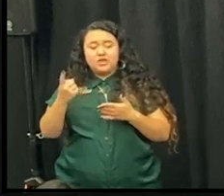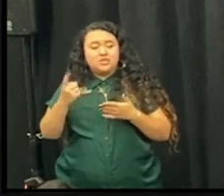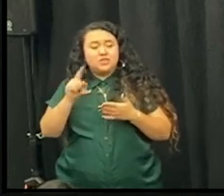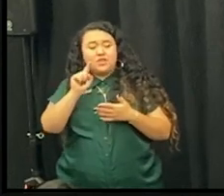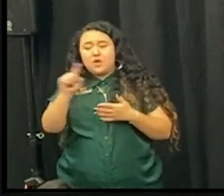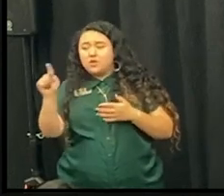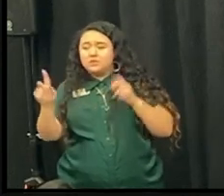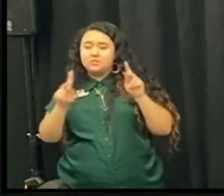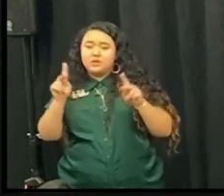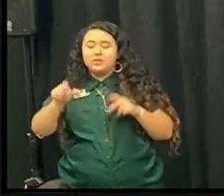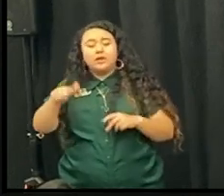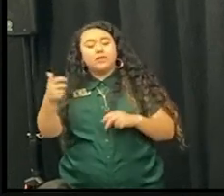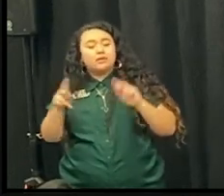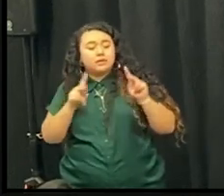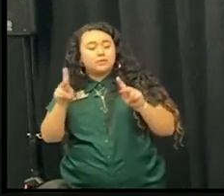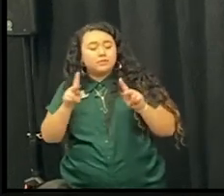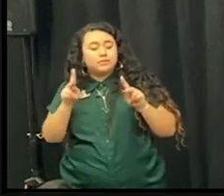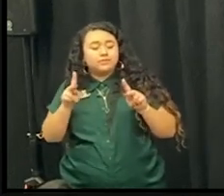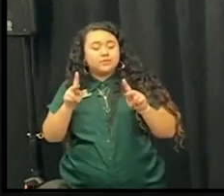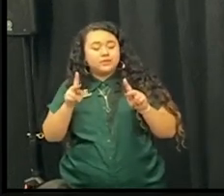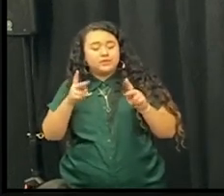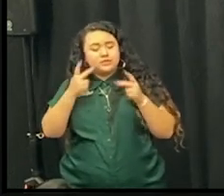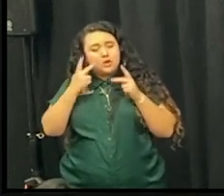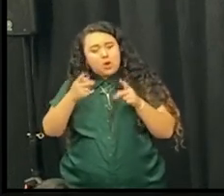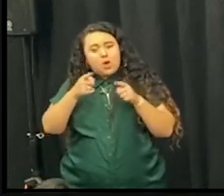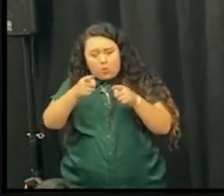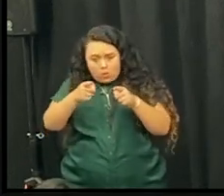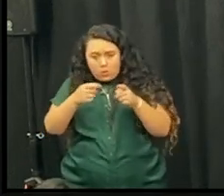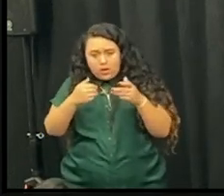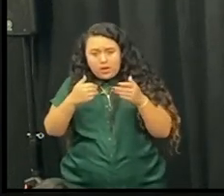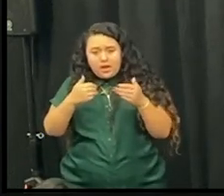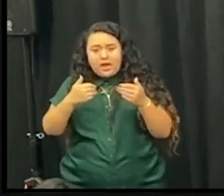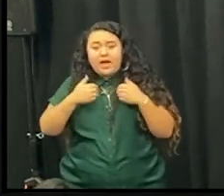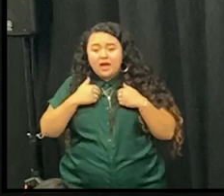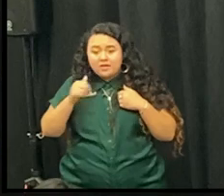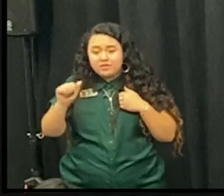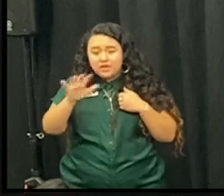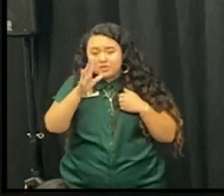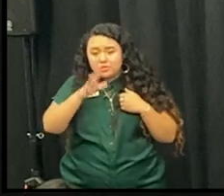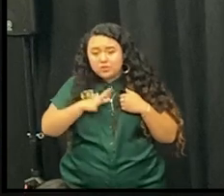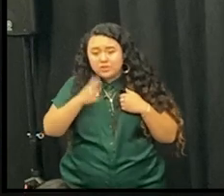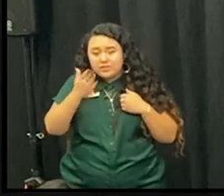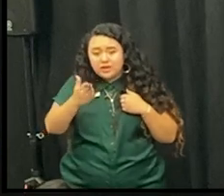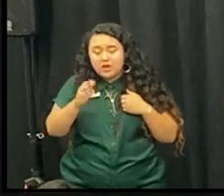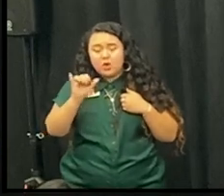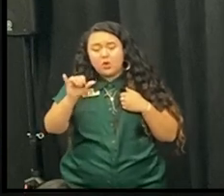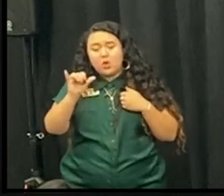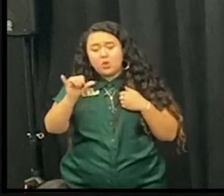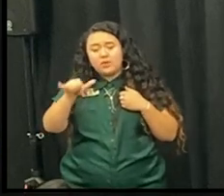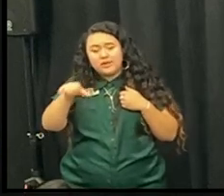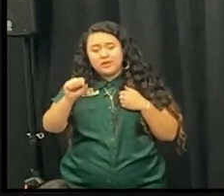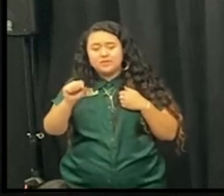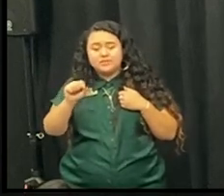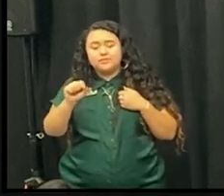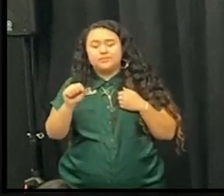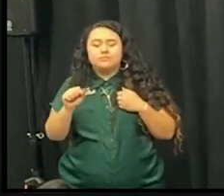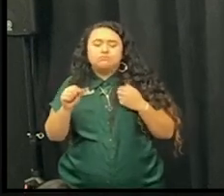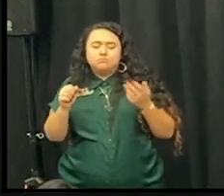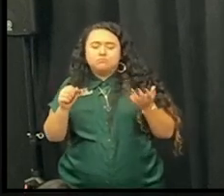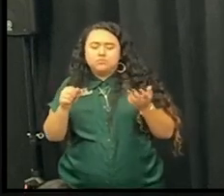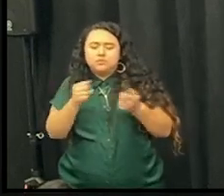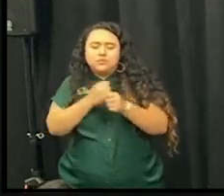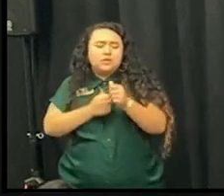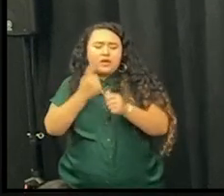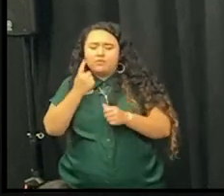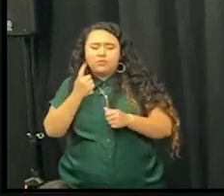people and also other people seeing that, oh, there is an Asian woman in there. Oh, yeah. So those, yeah, everyone